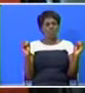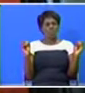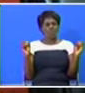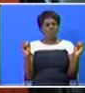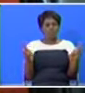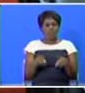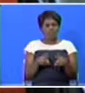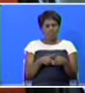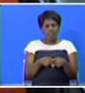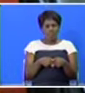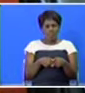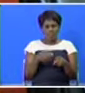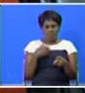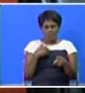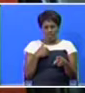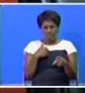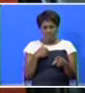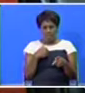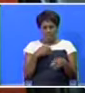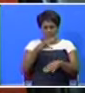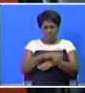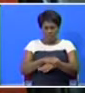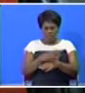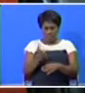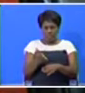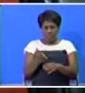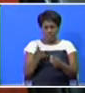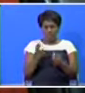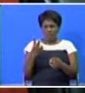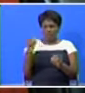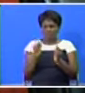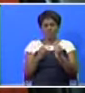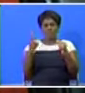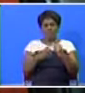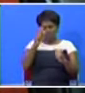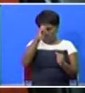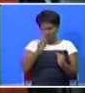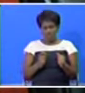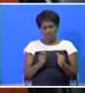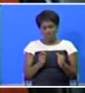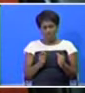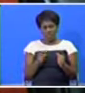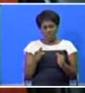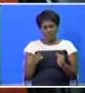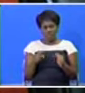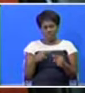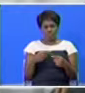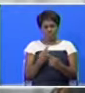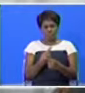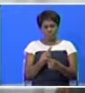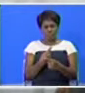dealt with by the PPDT, which found that as of 30th April 2017, the ex-party applicant was bona fide member of